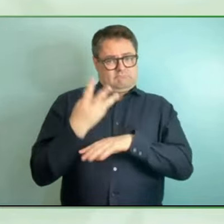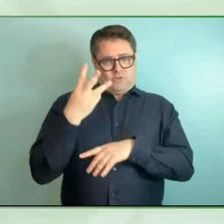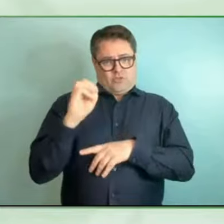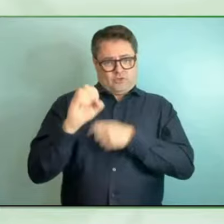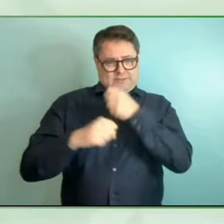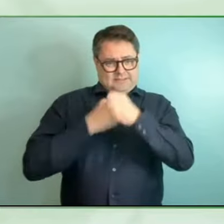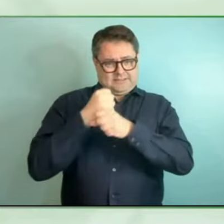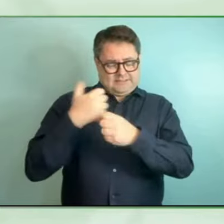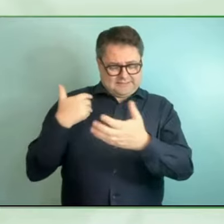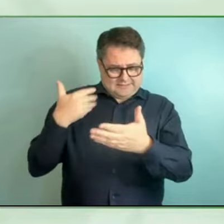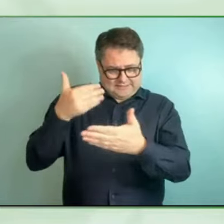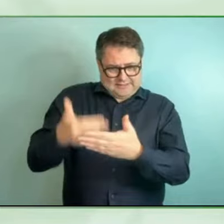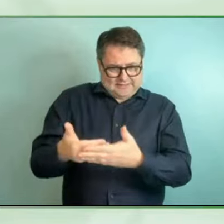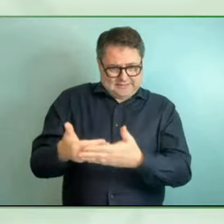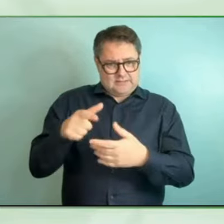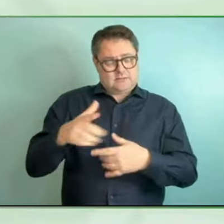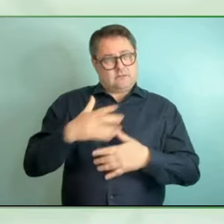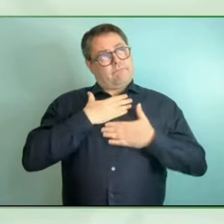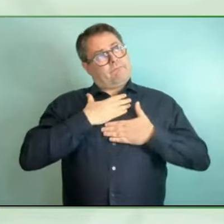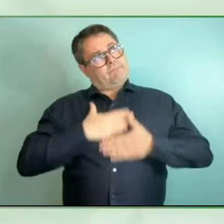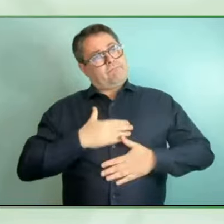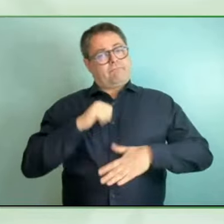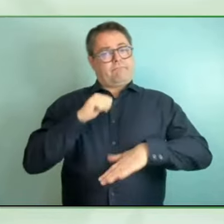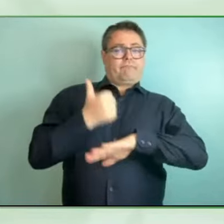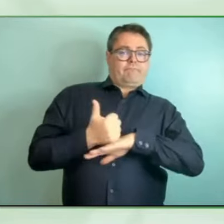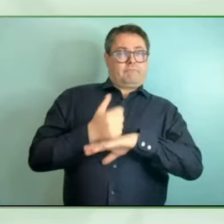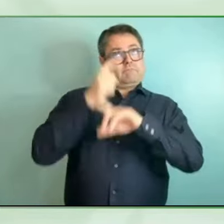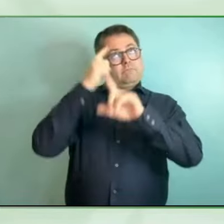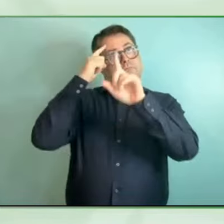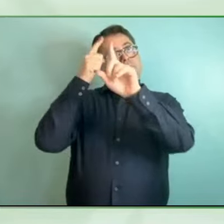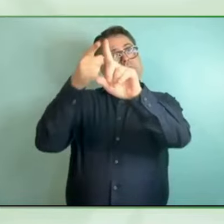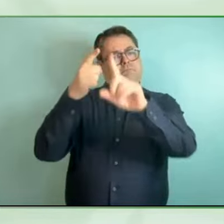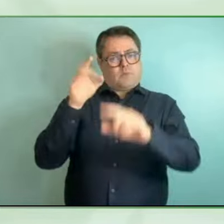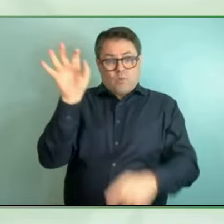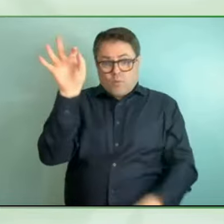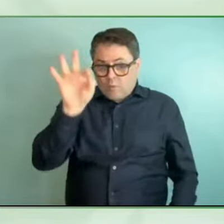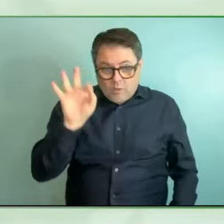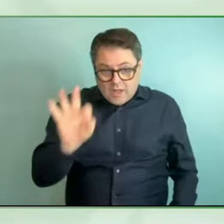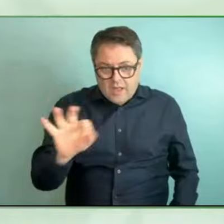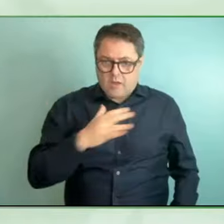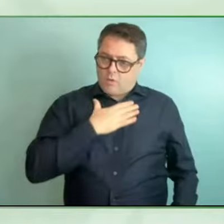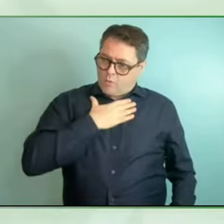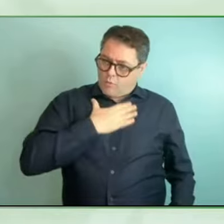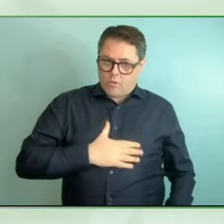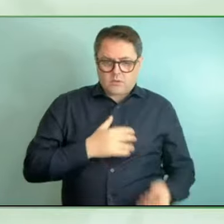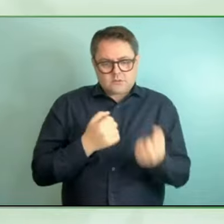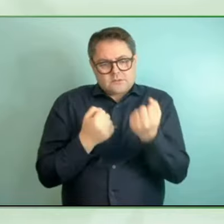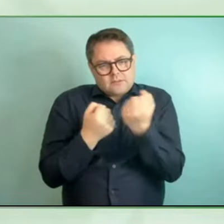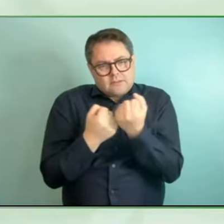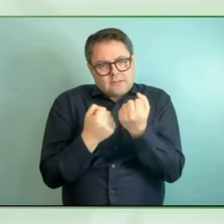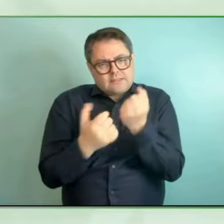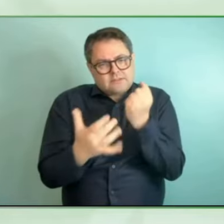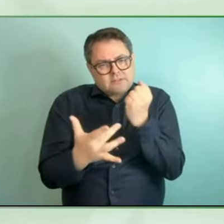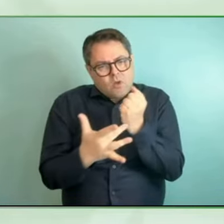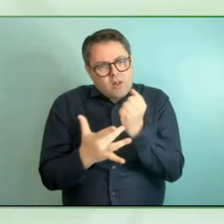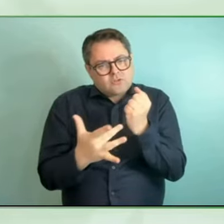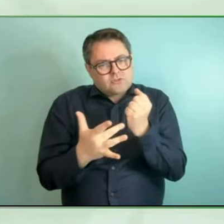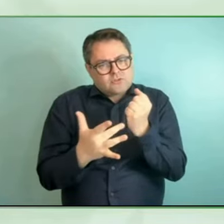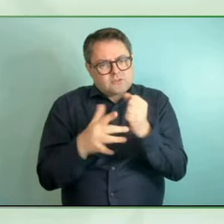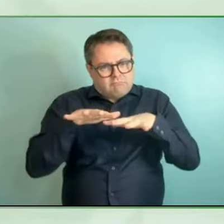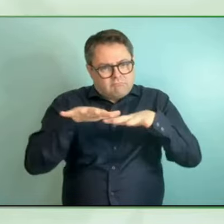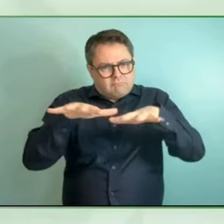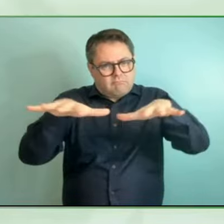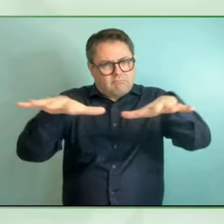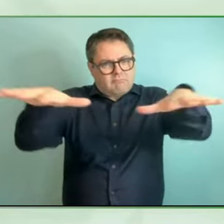raison d'être, its DNA, is to support the development of assistive technology. Assistive technology